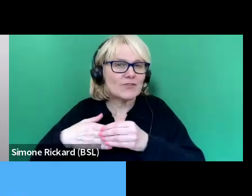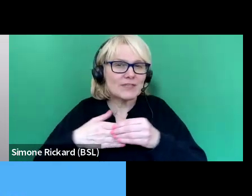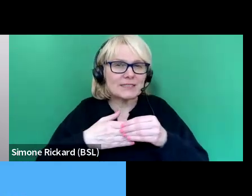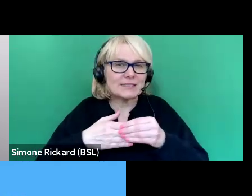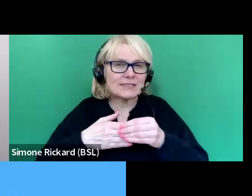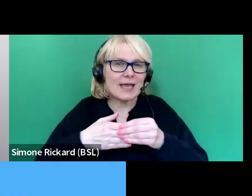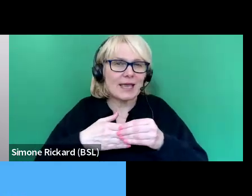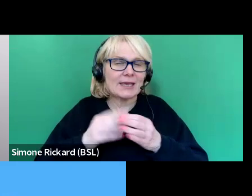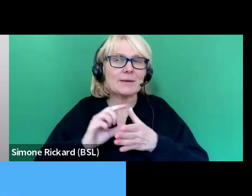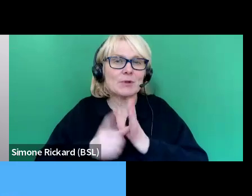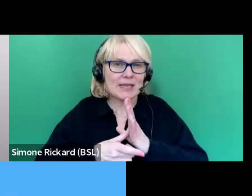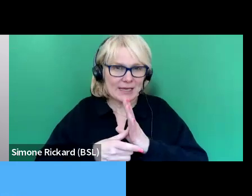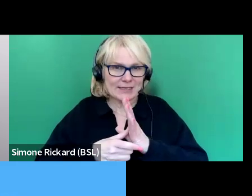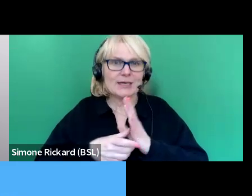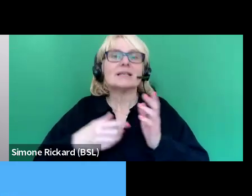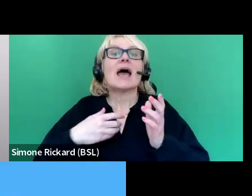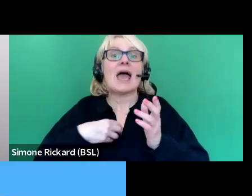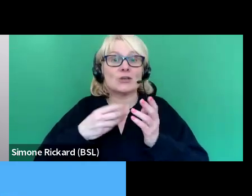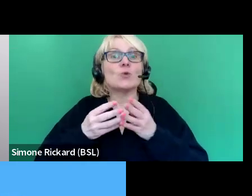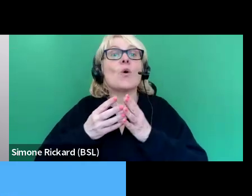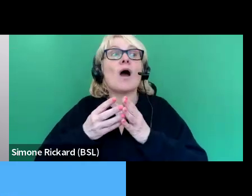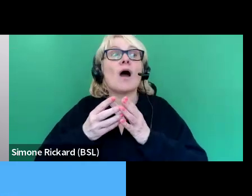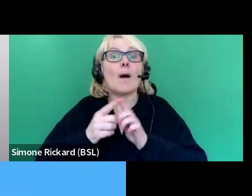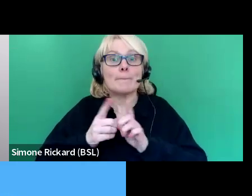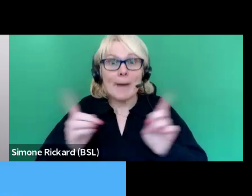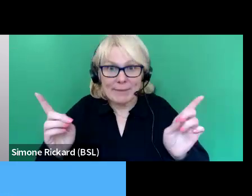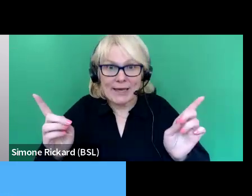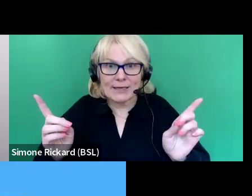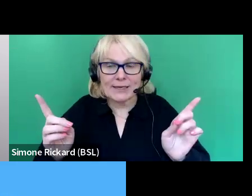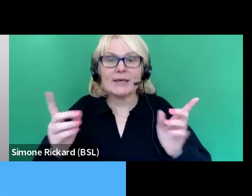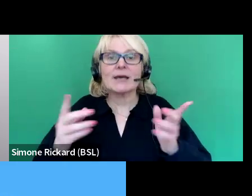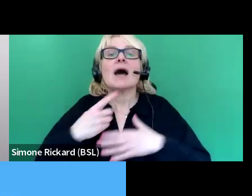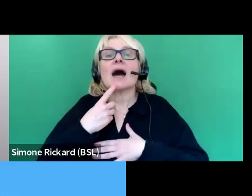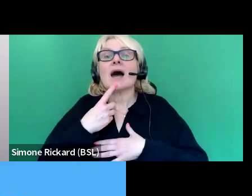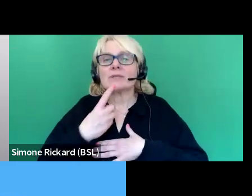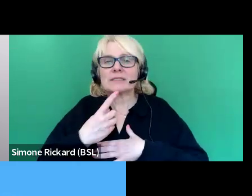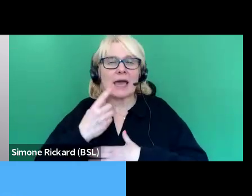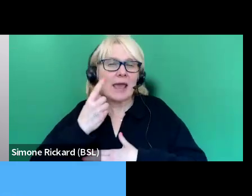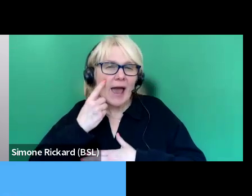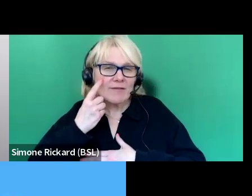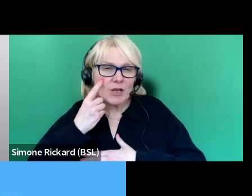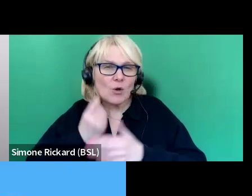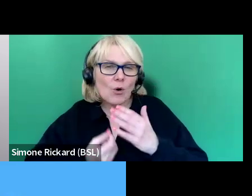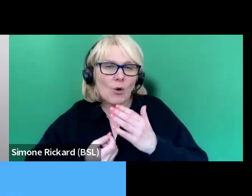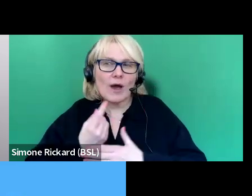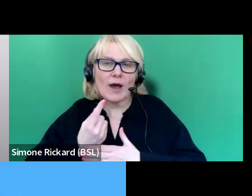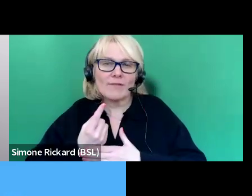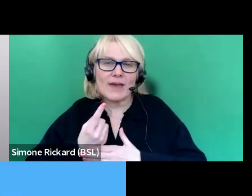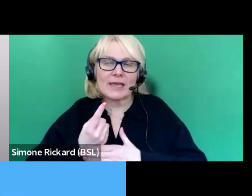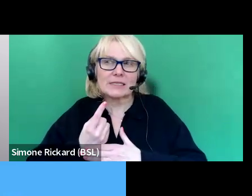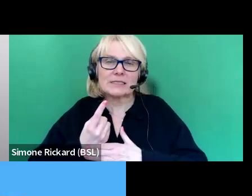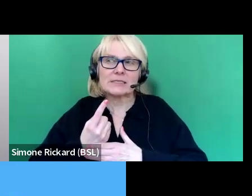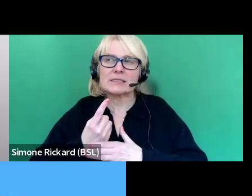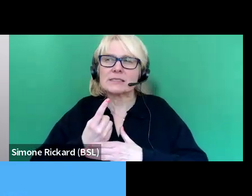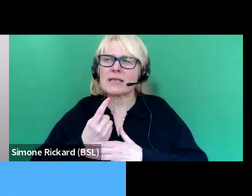we're really, really grateful to have you here. And I would just say to keep an eye out for our other events. So we have in 2 weeks' time, and